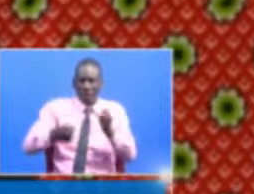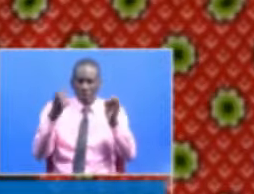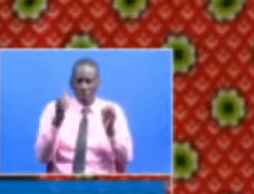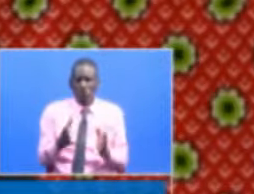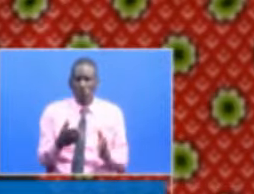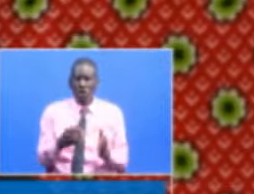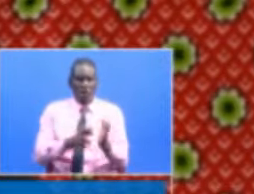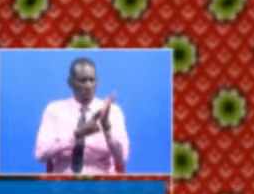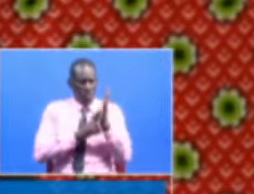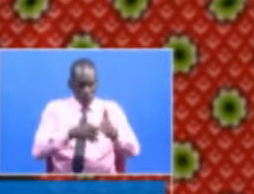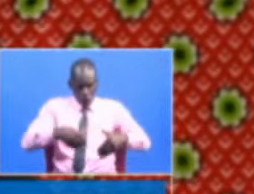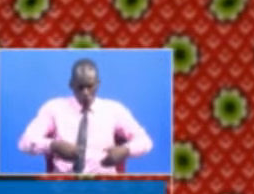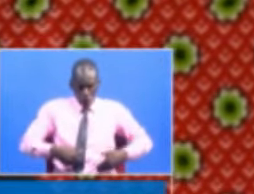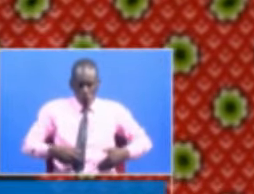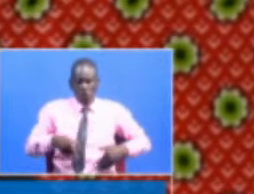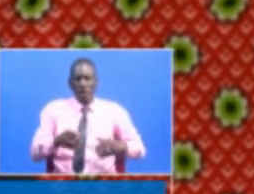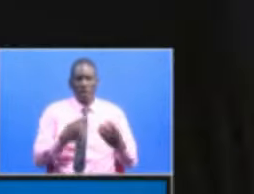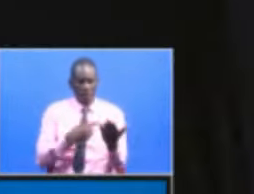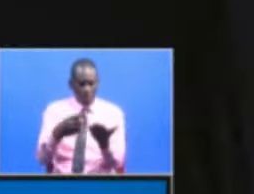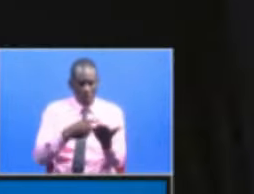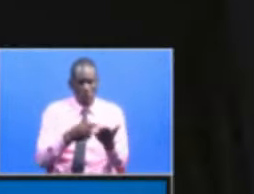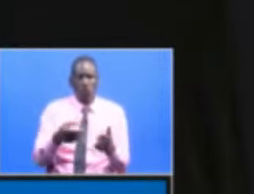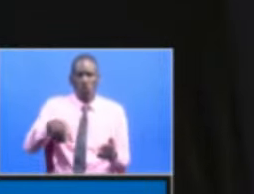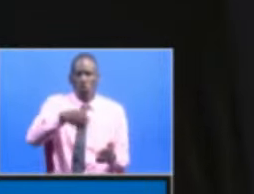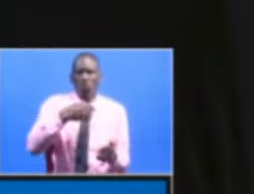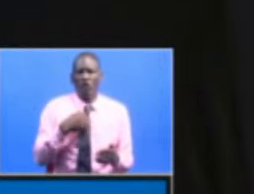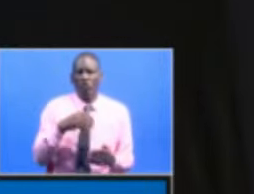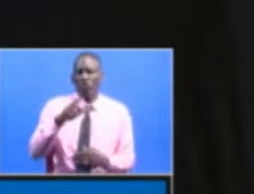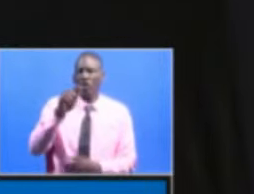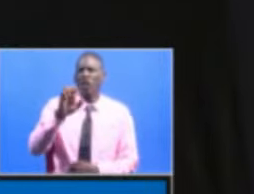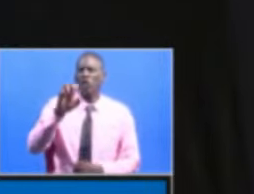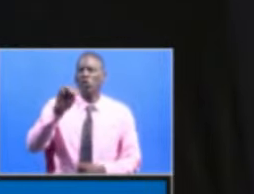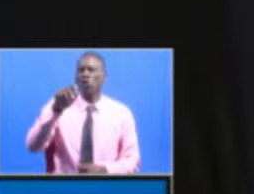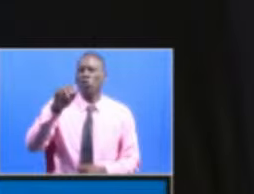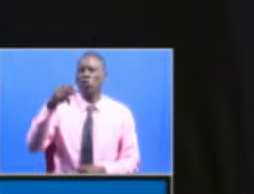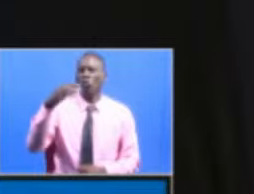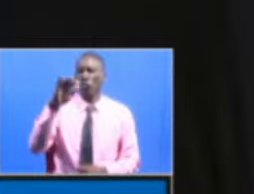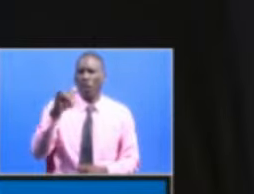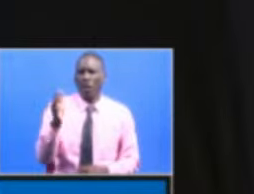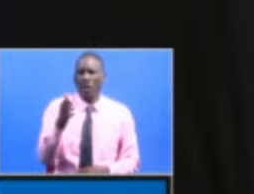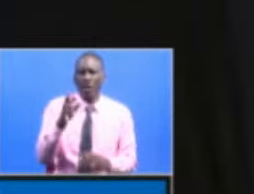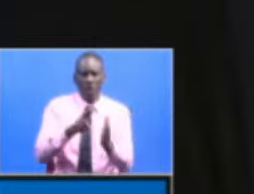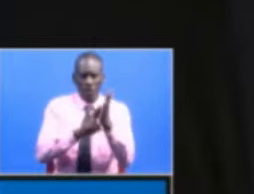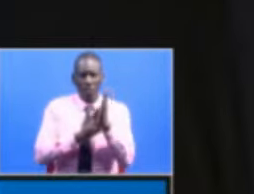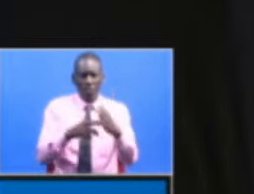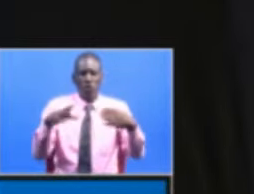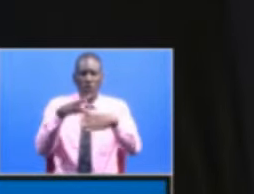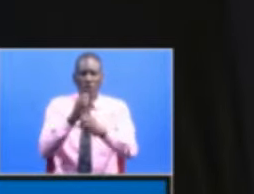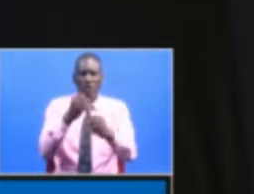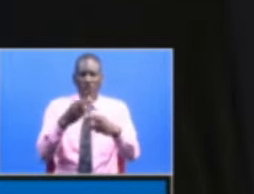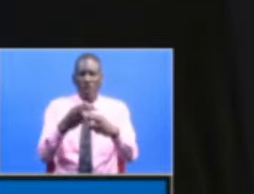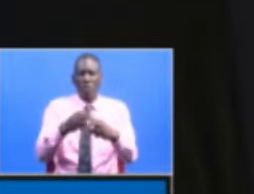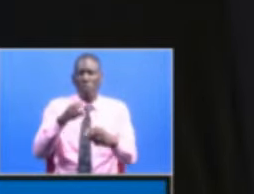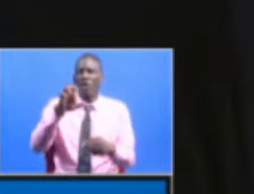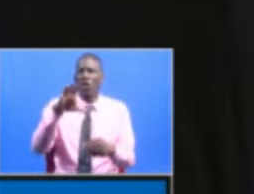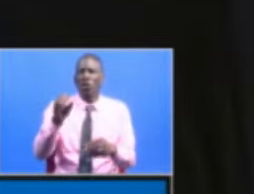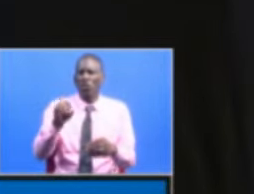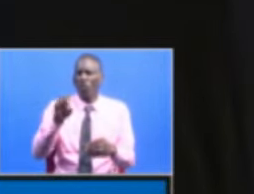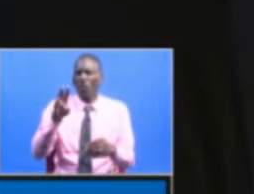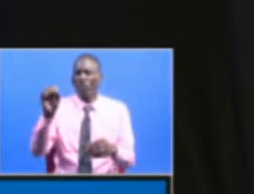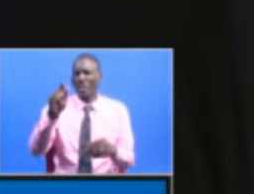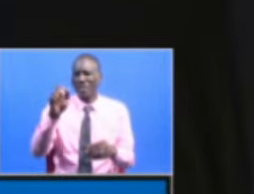representing the young people in this conversation, we have Timothy Mureithi, who represents an organization called EcoVista, and he's the